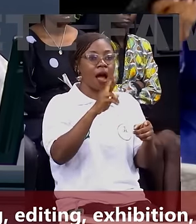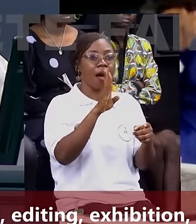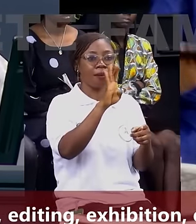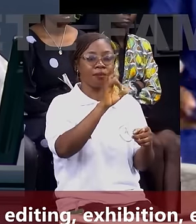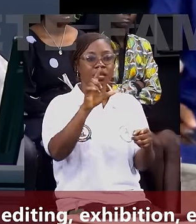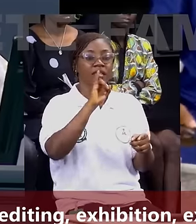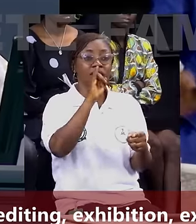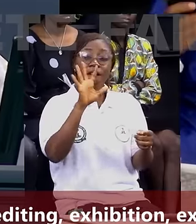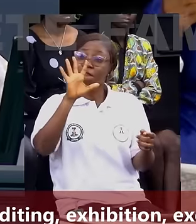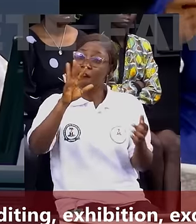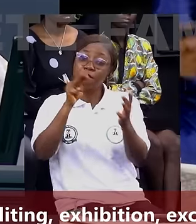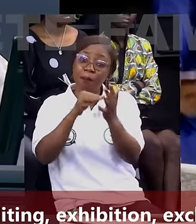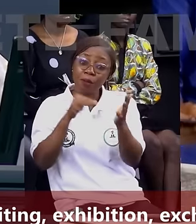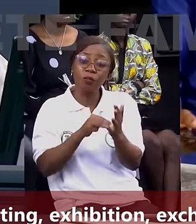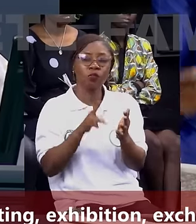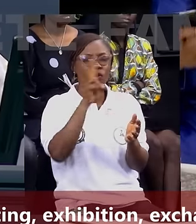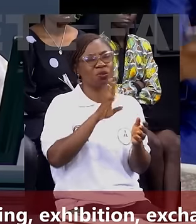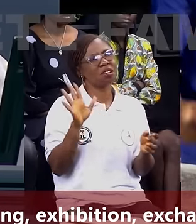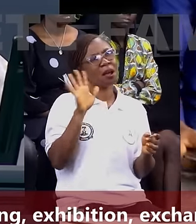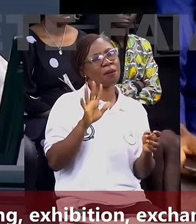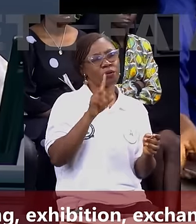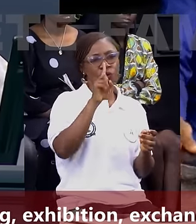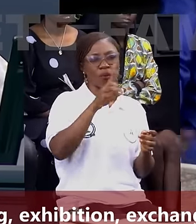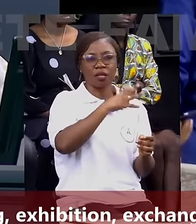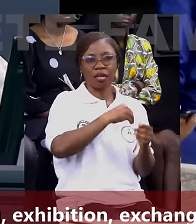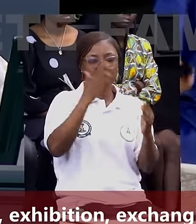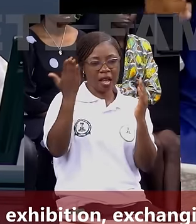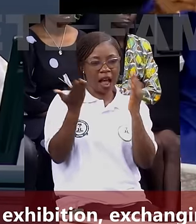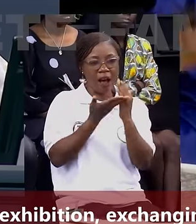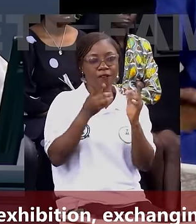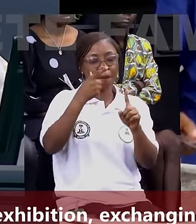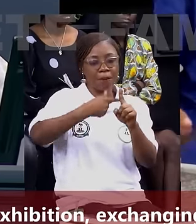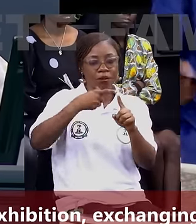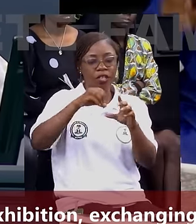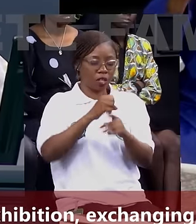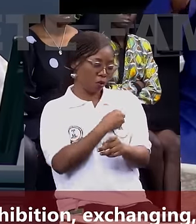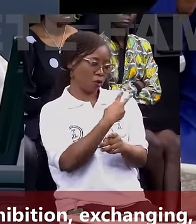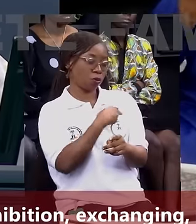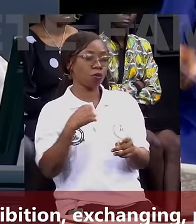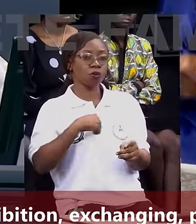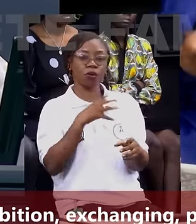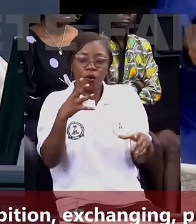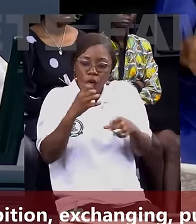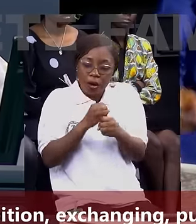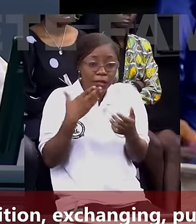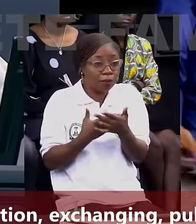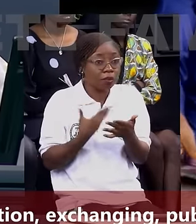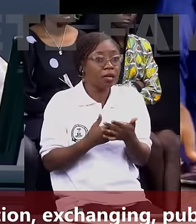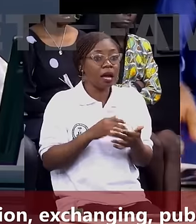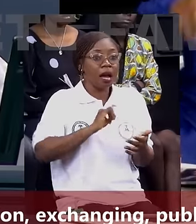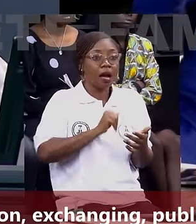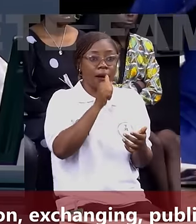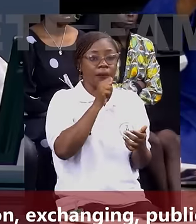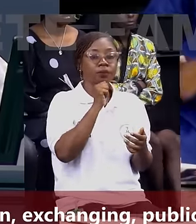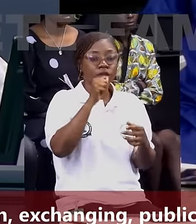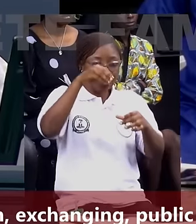million. She spent about 1.5 months in the hospital. We didn't take a couple. The Honorable President, I'm not in this for money. I